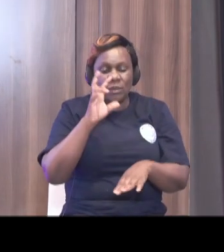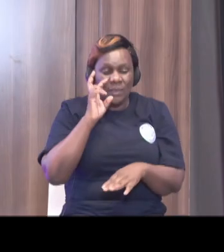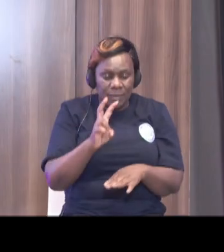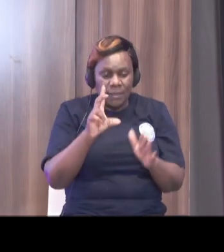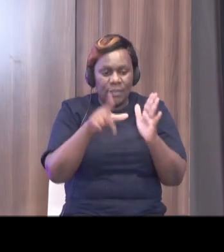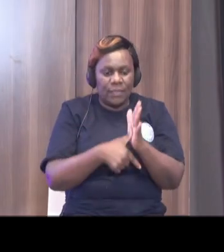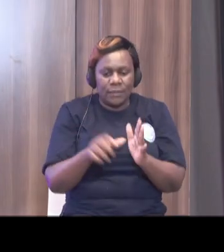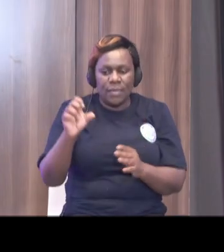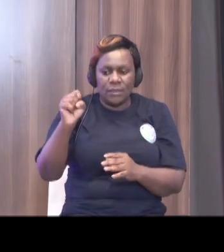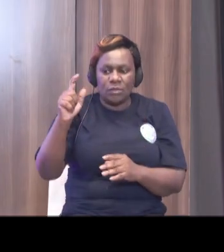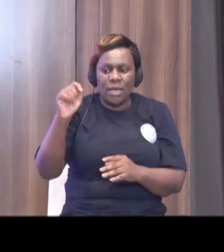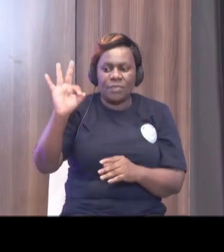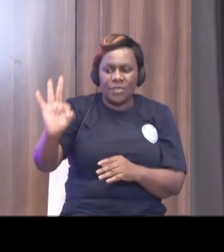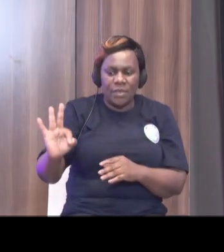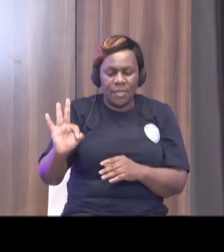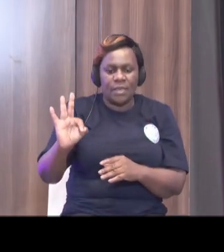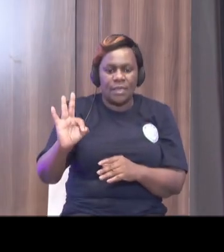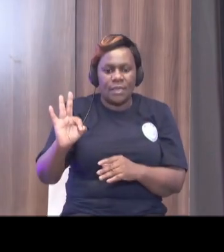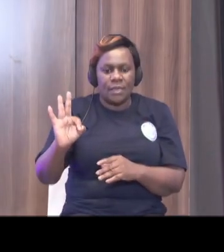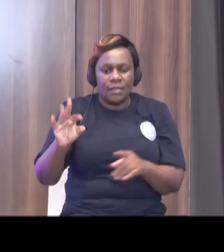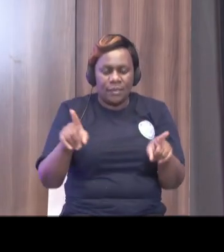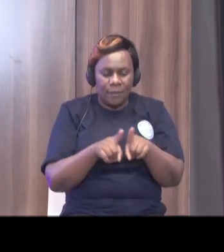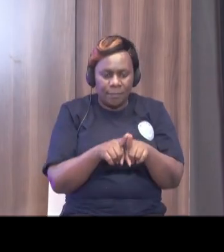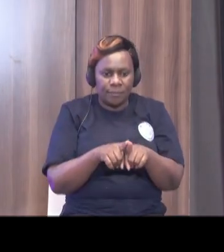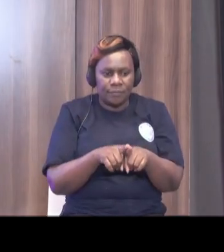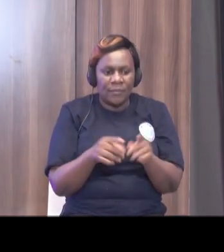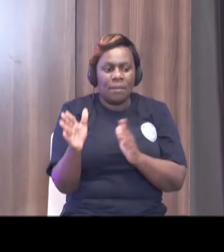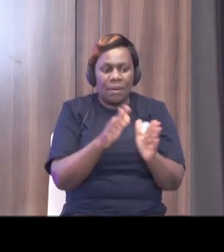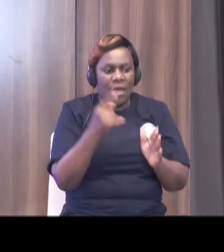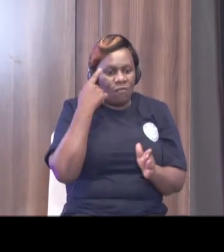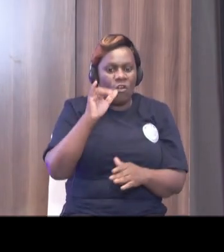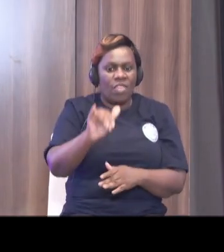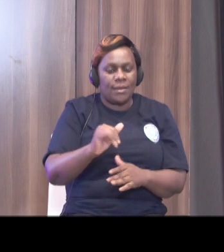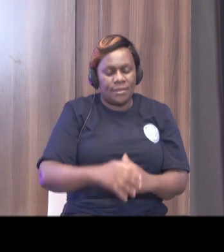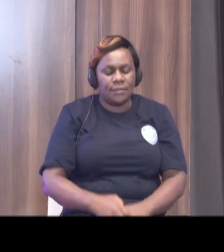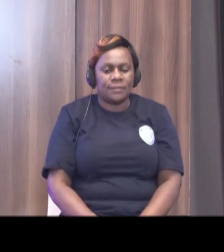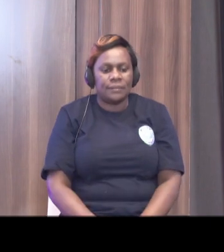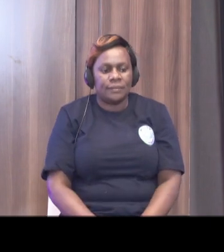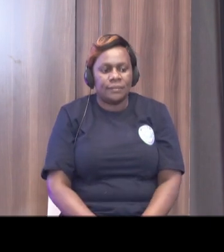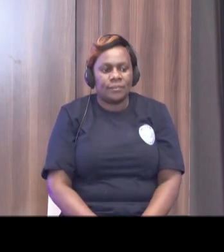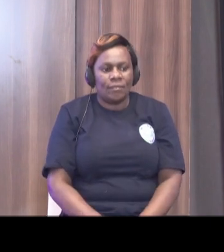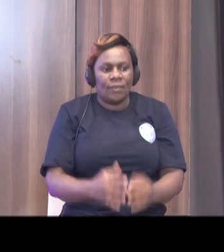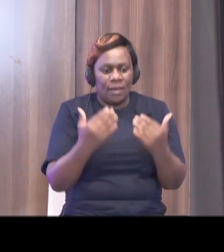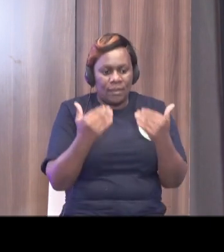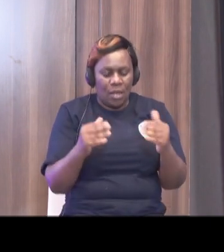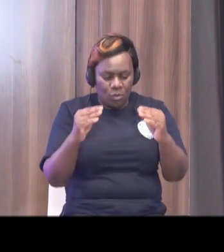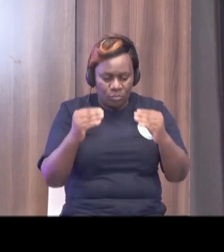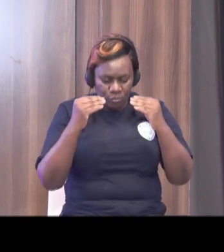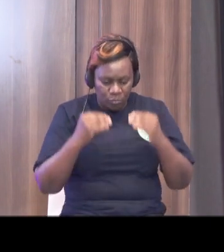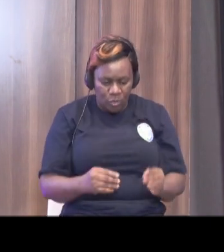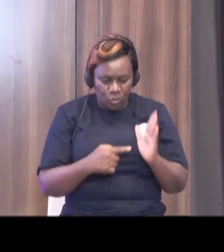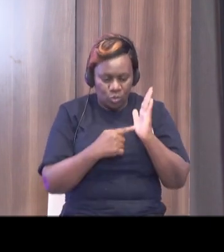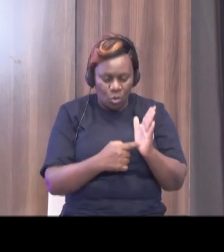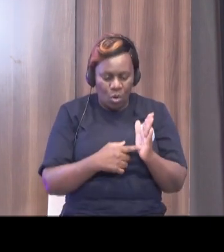the serotype 3 bee swarm plots again, so prepare for that. So now I'm going to move into showing you